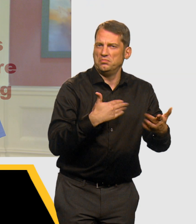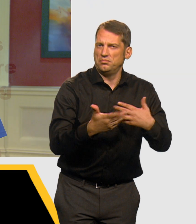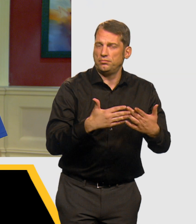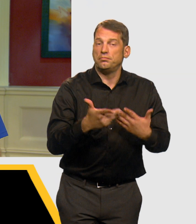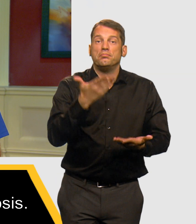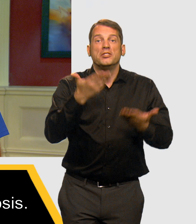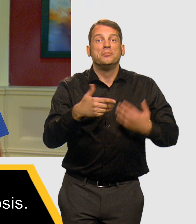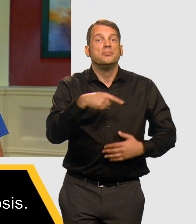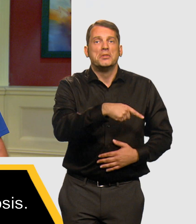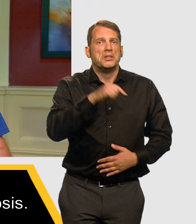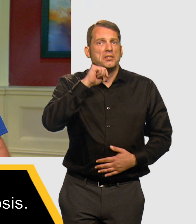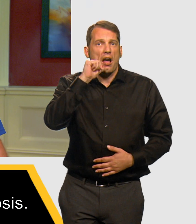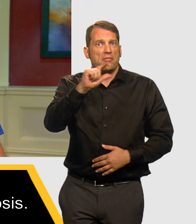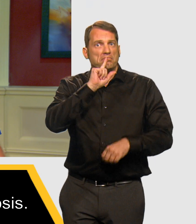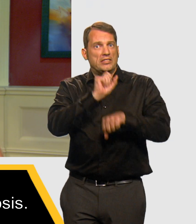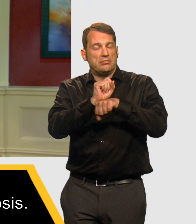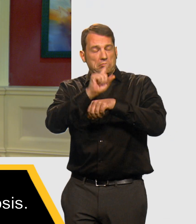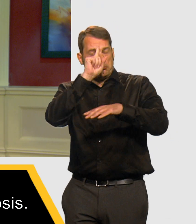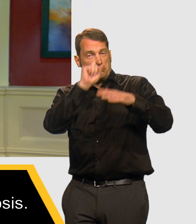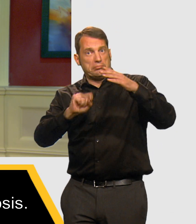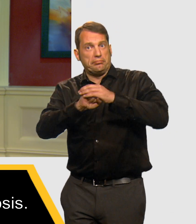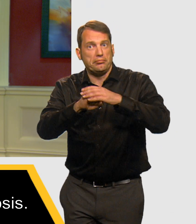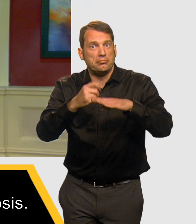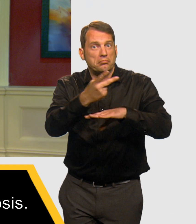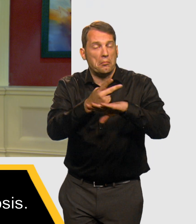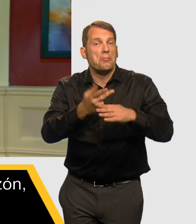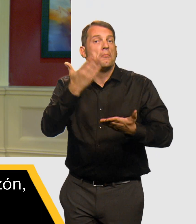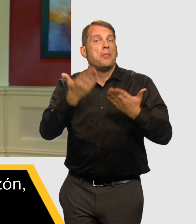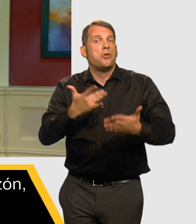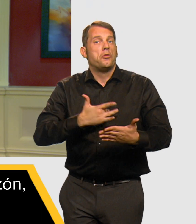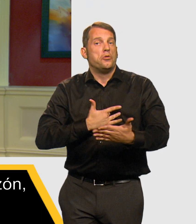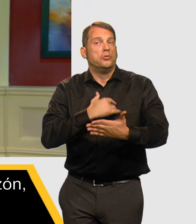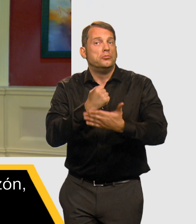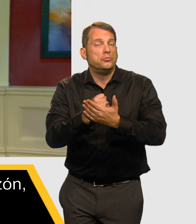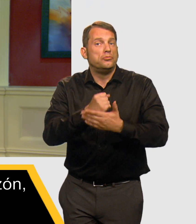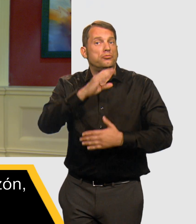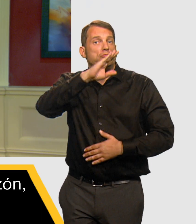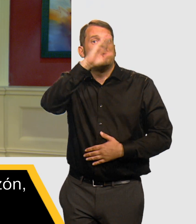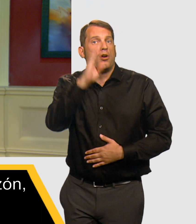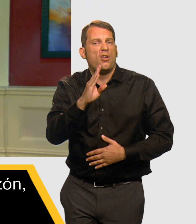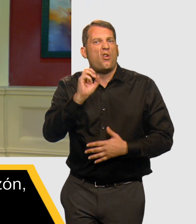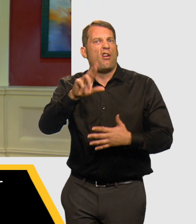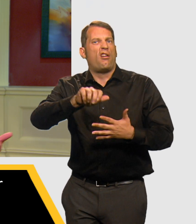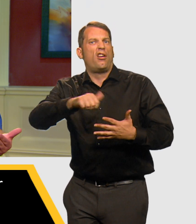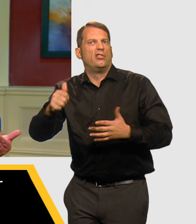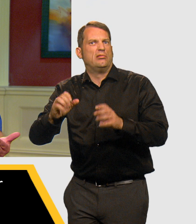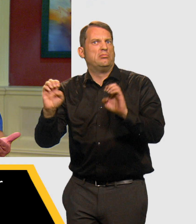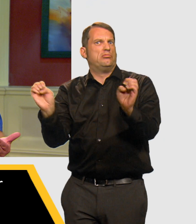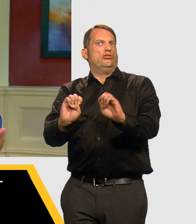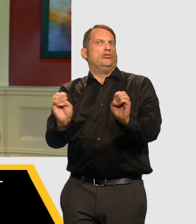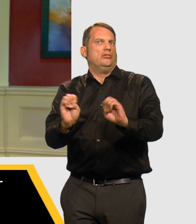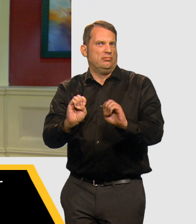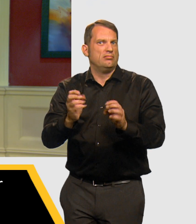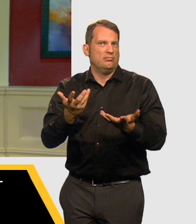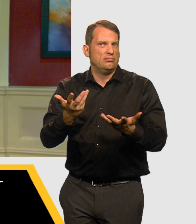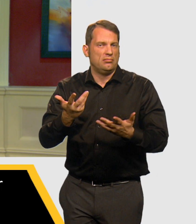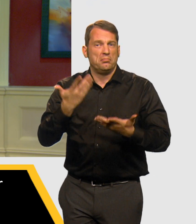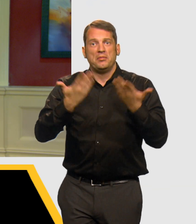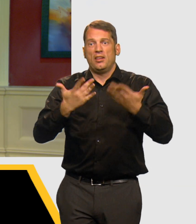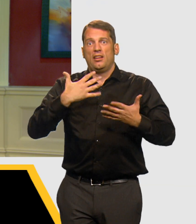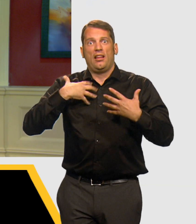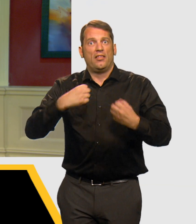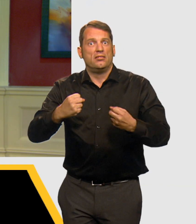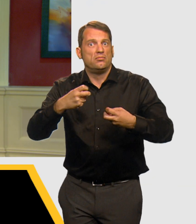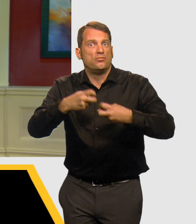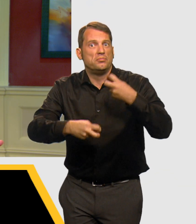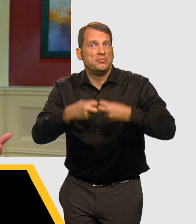naloxone. The person might not be experiencing an overdose. It may be a heart attack stroke, or other medical emergency.